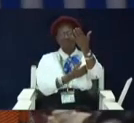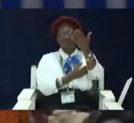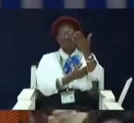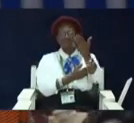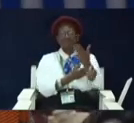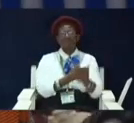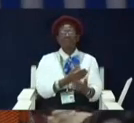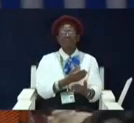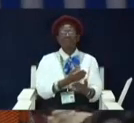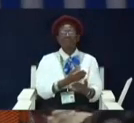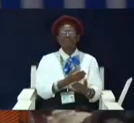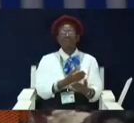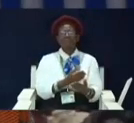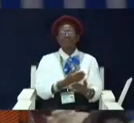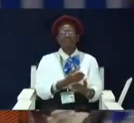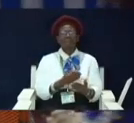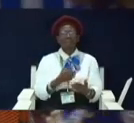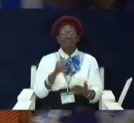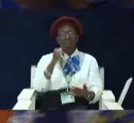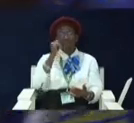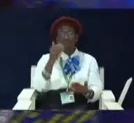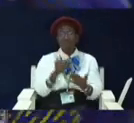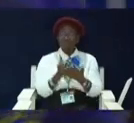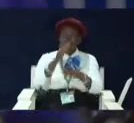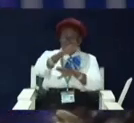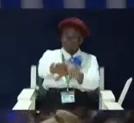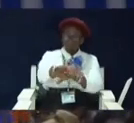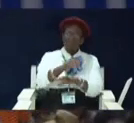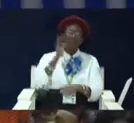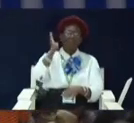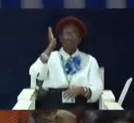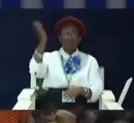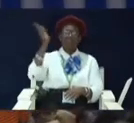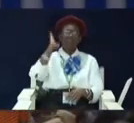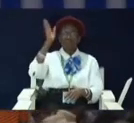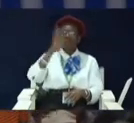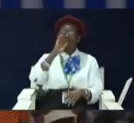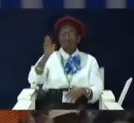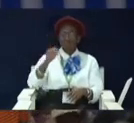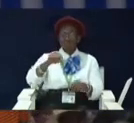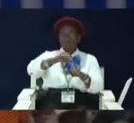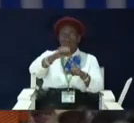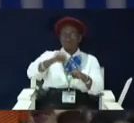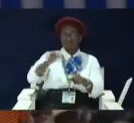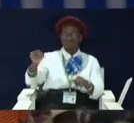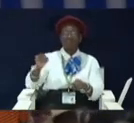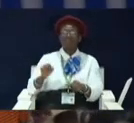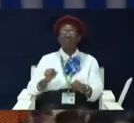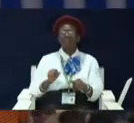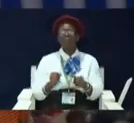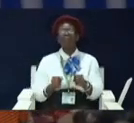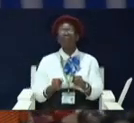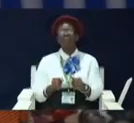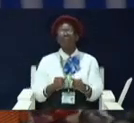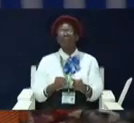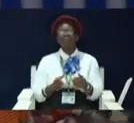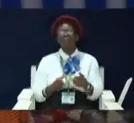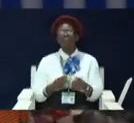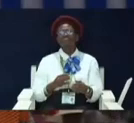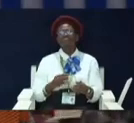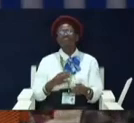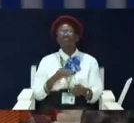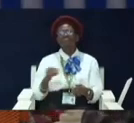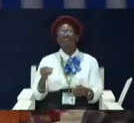Lola, onjale oluwa yo wa ati ifami ororoyan. That will be in